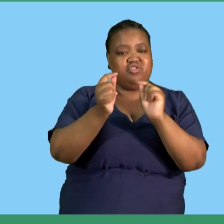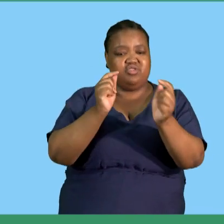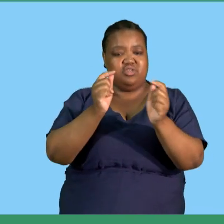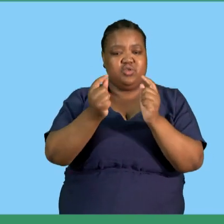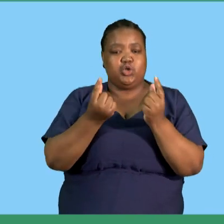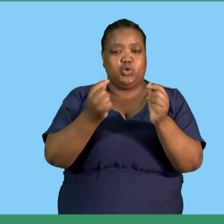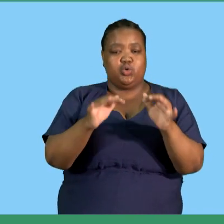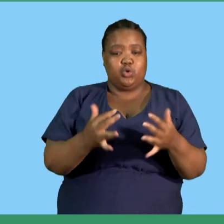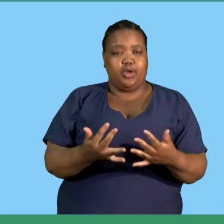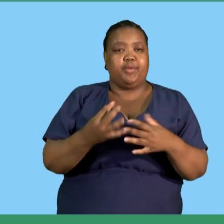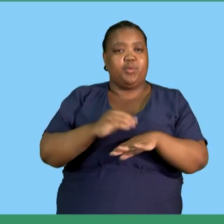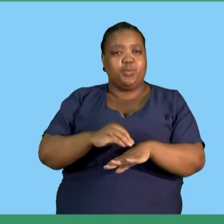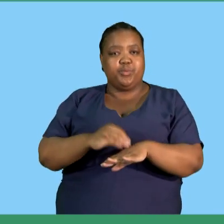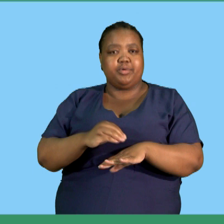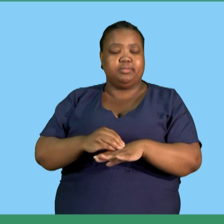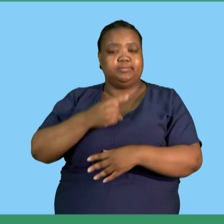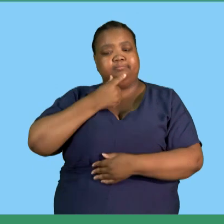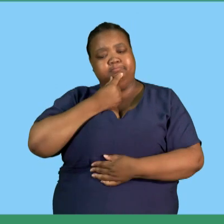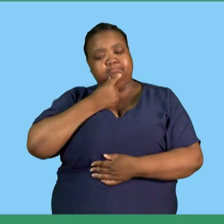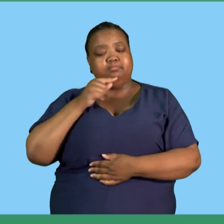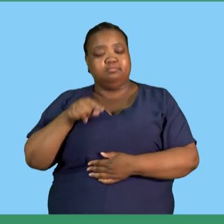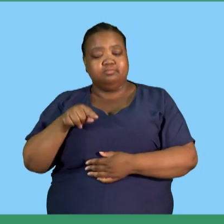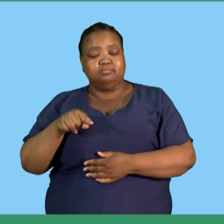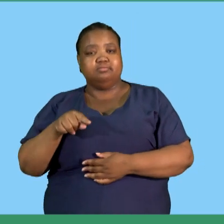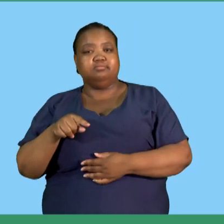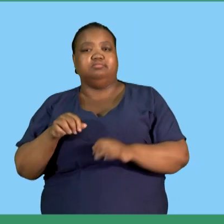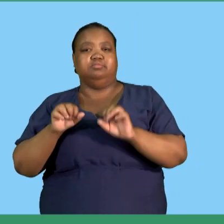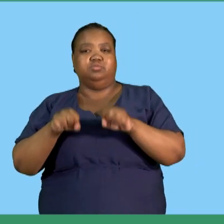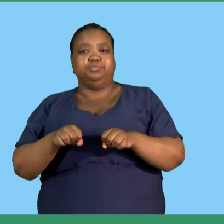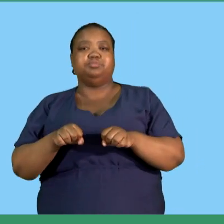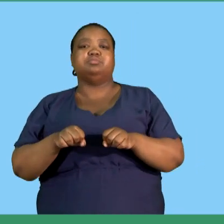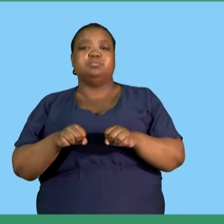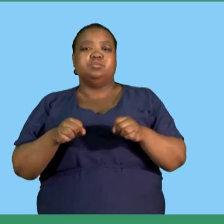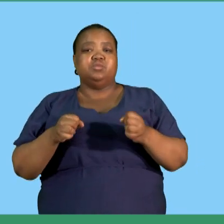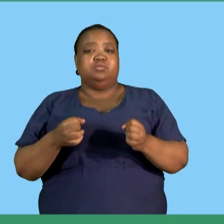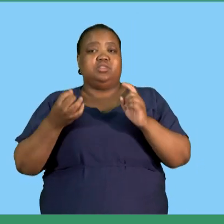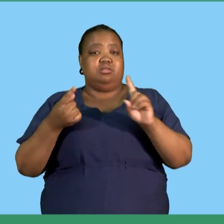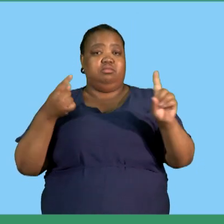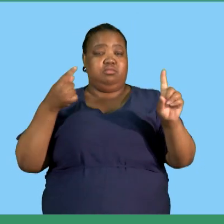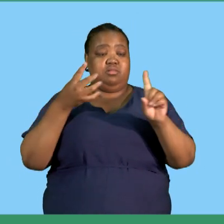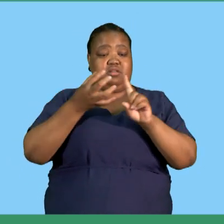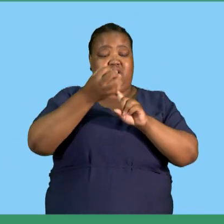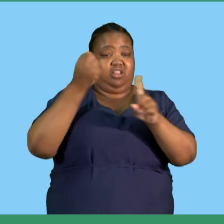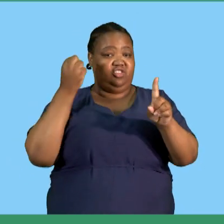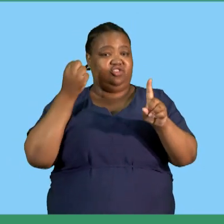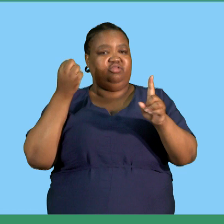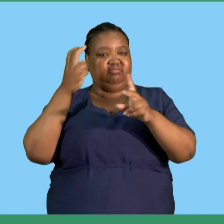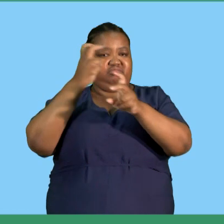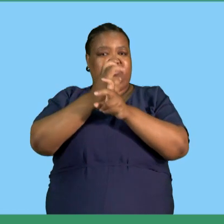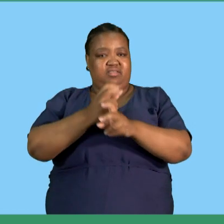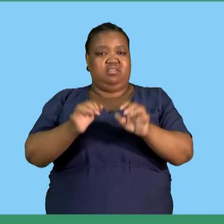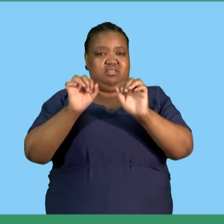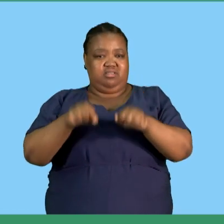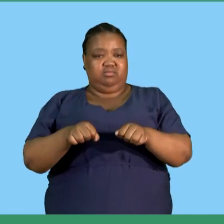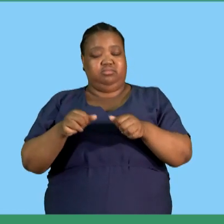about change. We look at the problem, which says experiencing uncertainty or difficulty in achieving what we want to